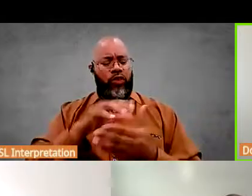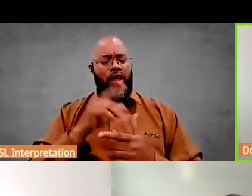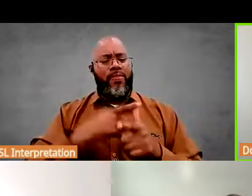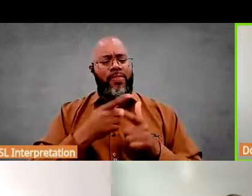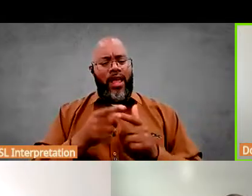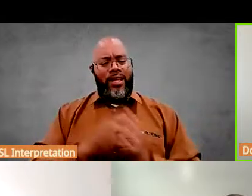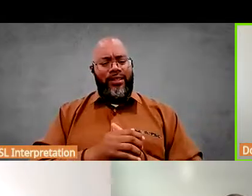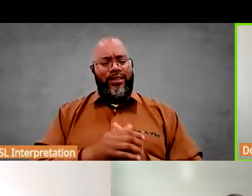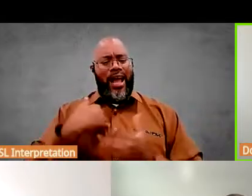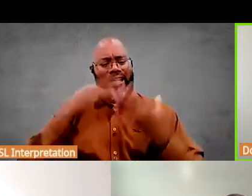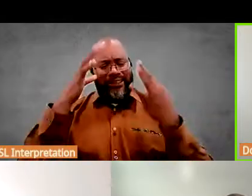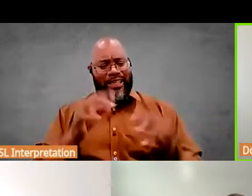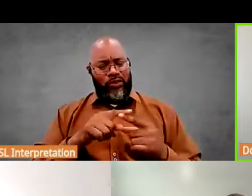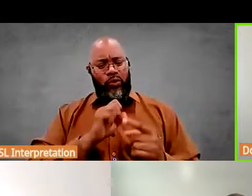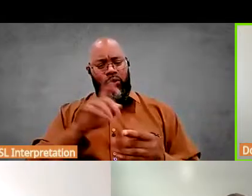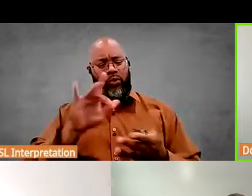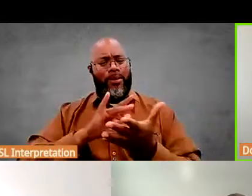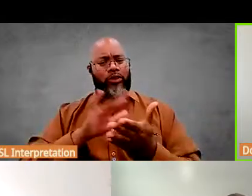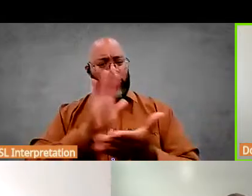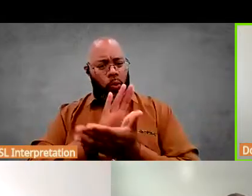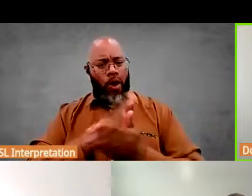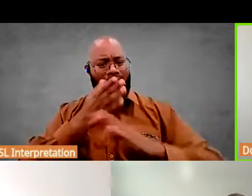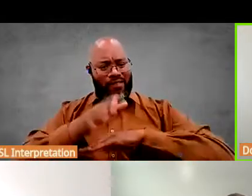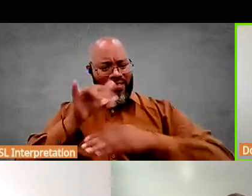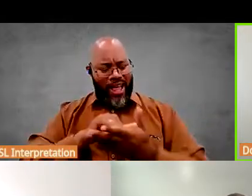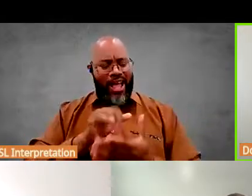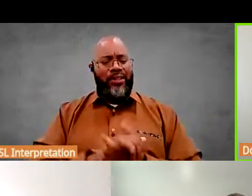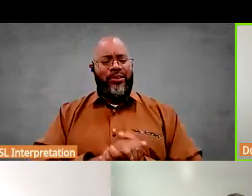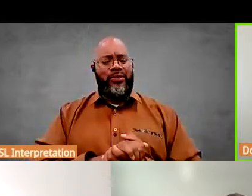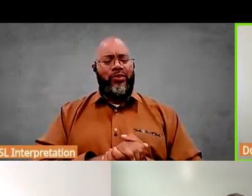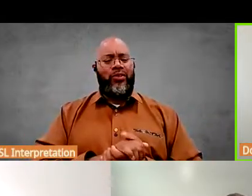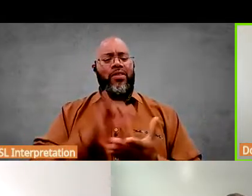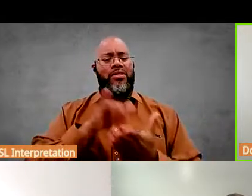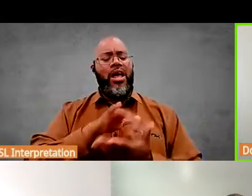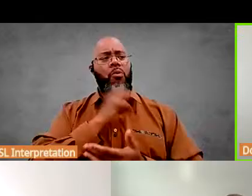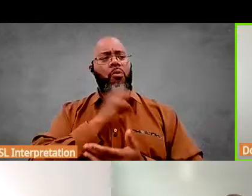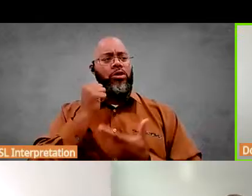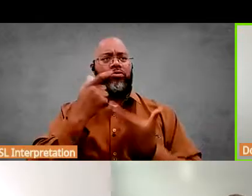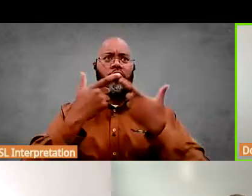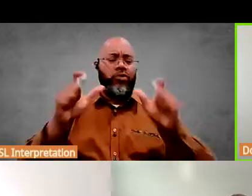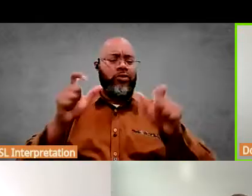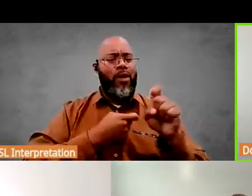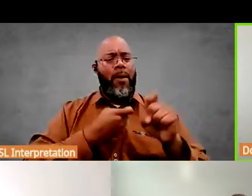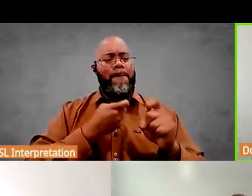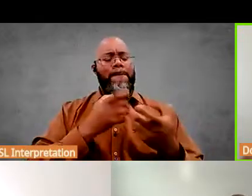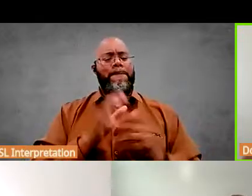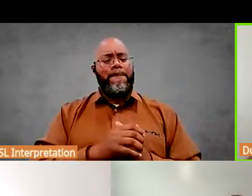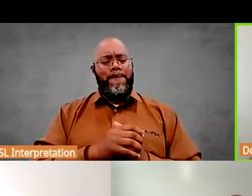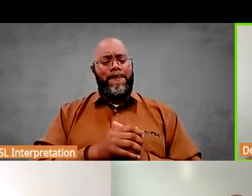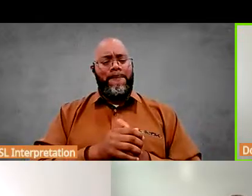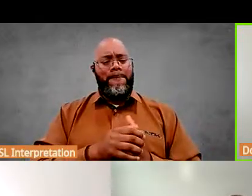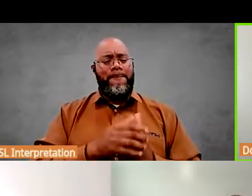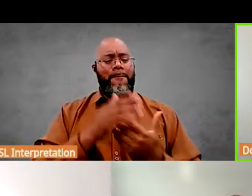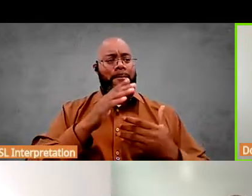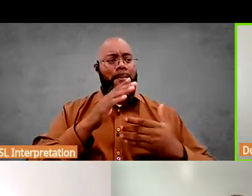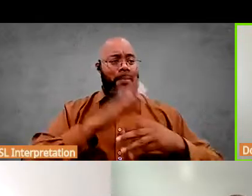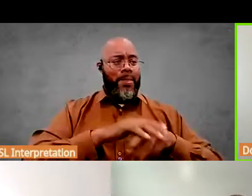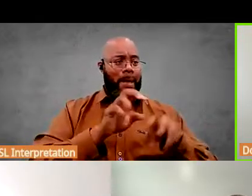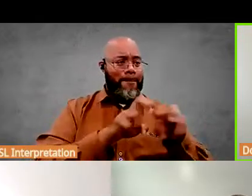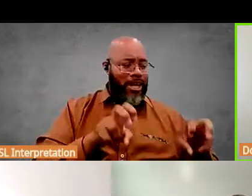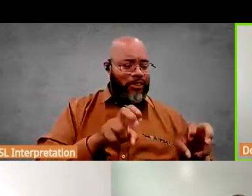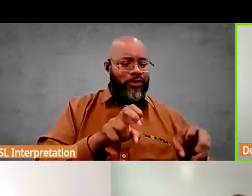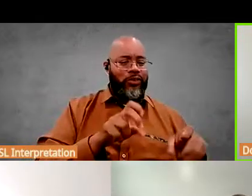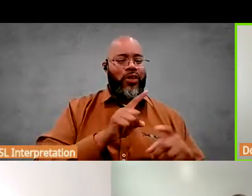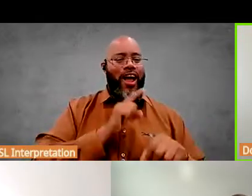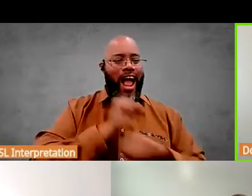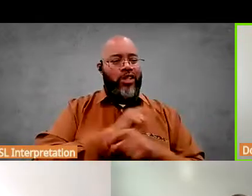then I decided to go to medical school after that. So that was huge from being, at the bench to actually